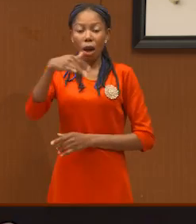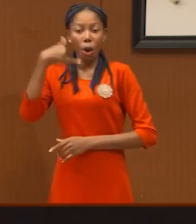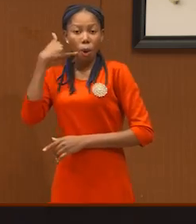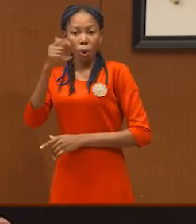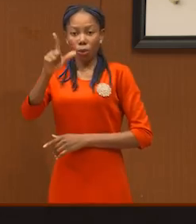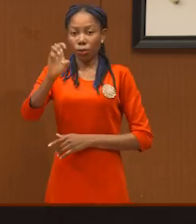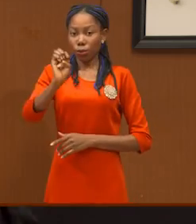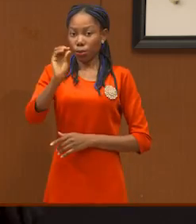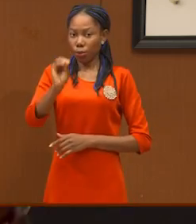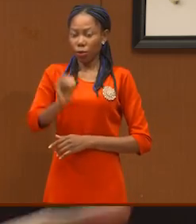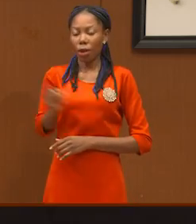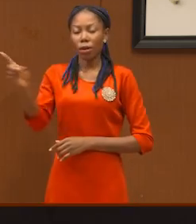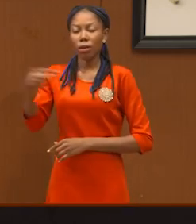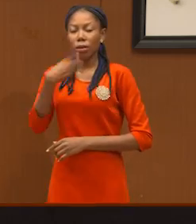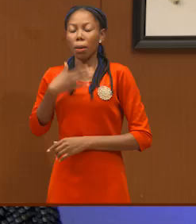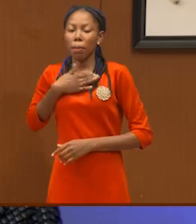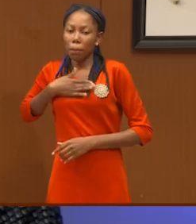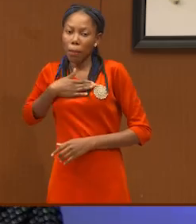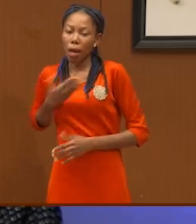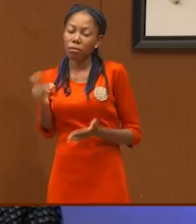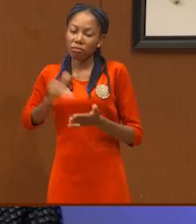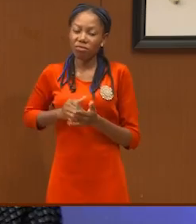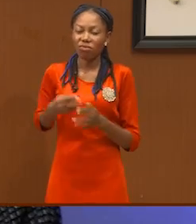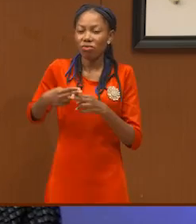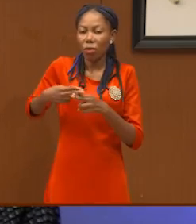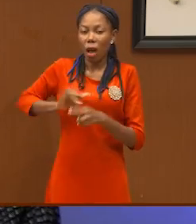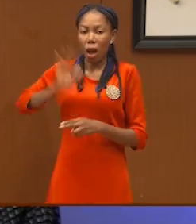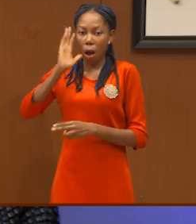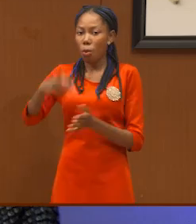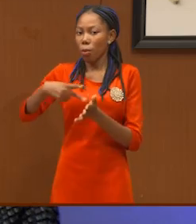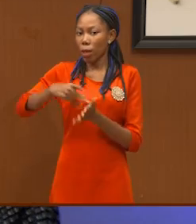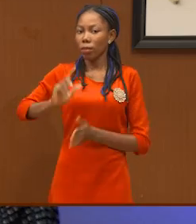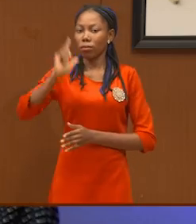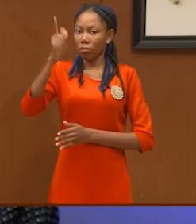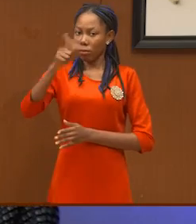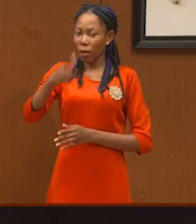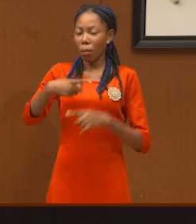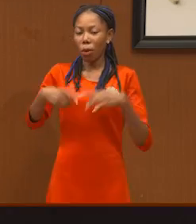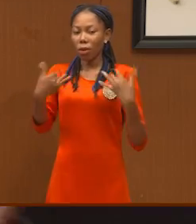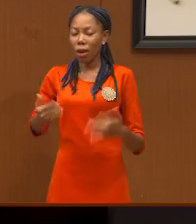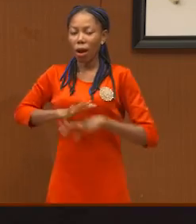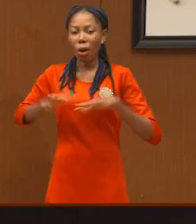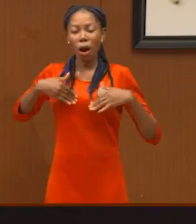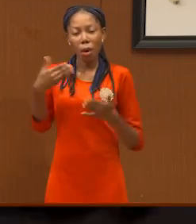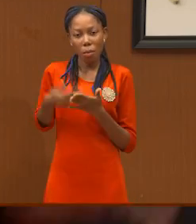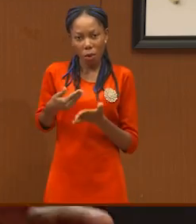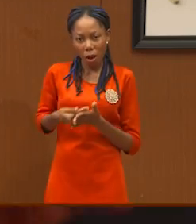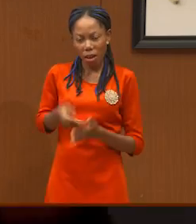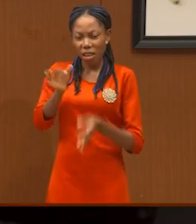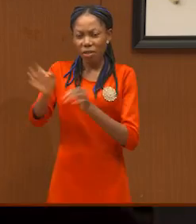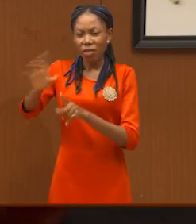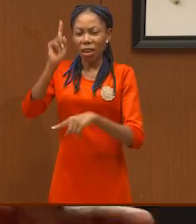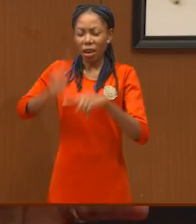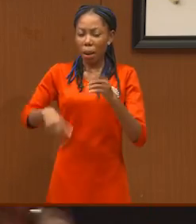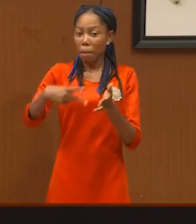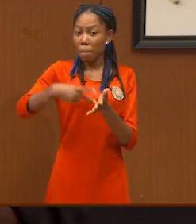down. Can you give me some time? If I settle down, I'll come and pick that bill, and I will pay. Even if I don't pay once on